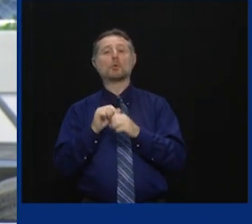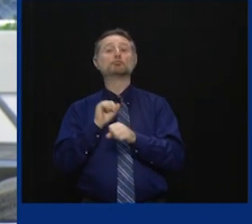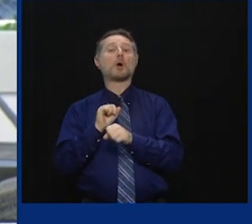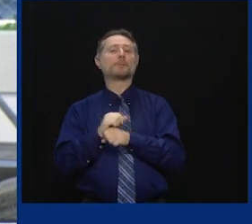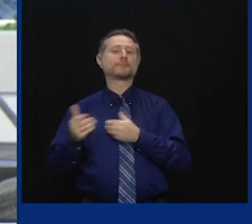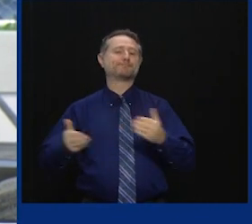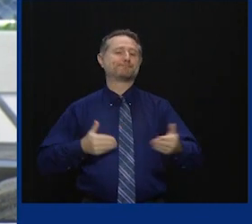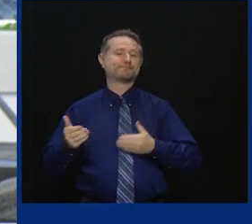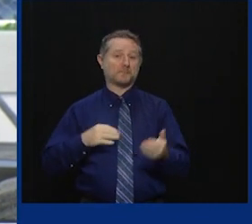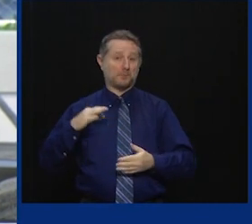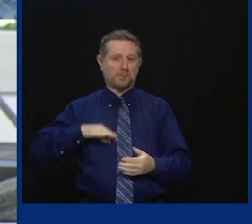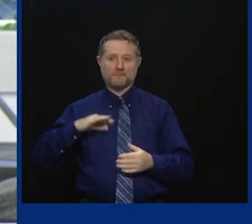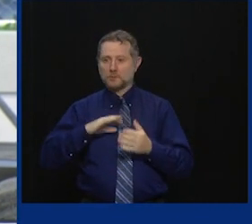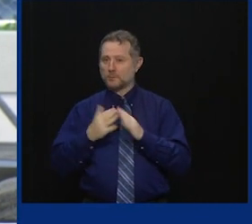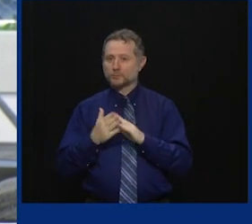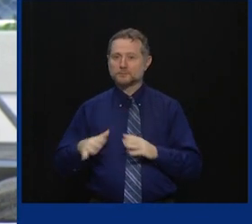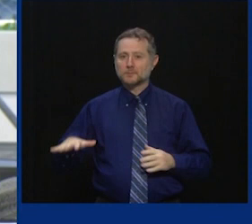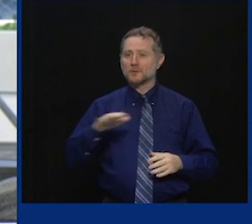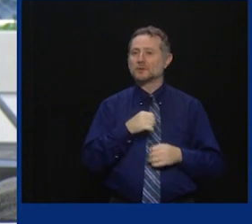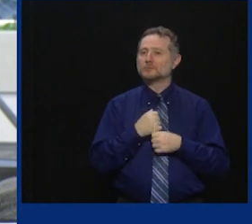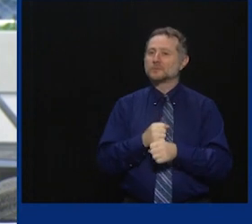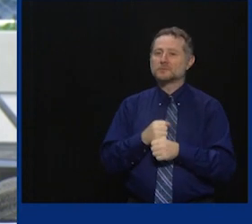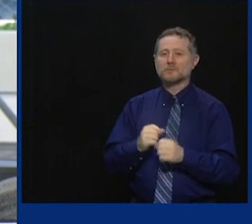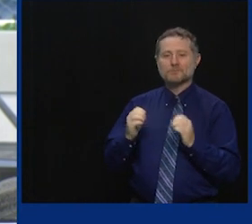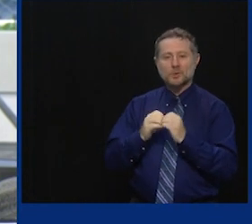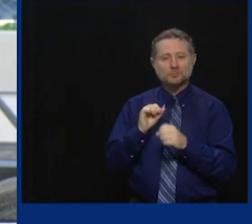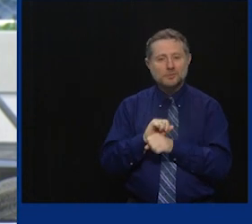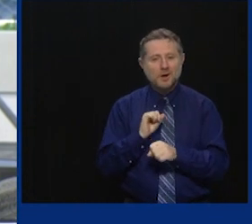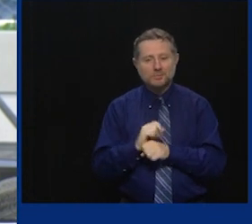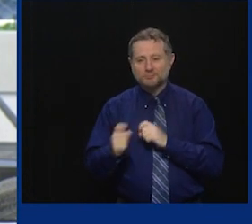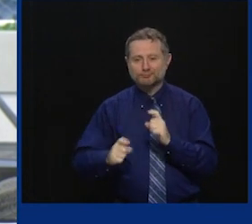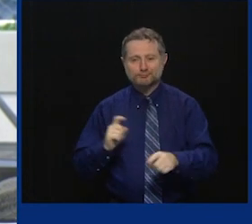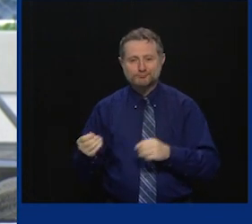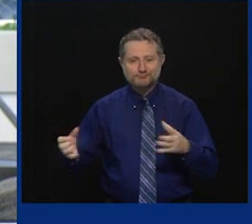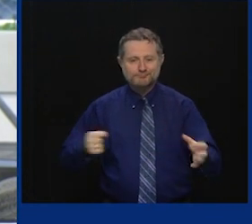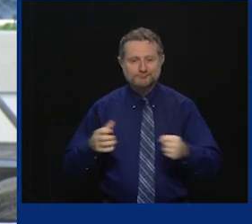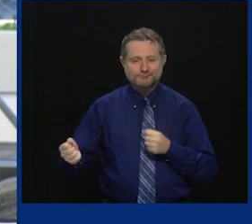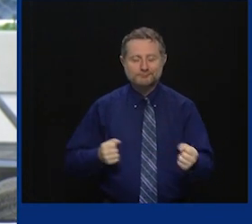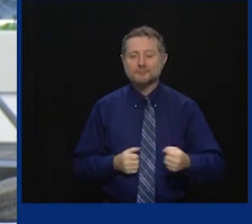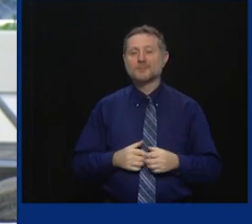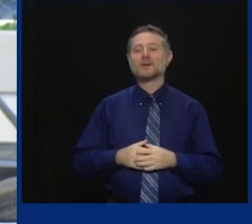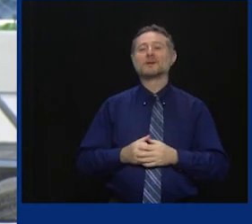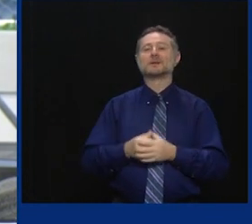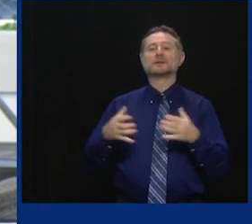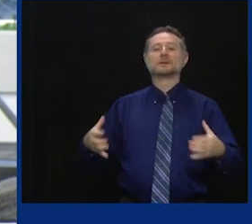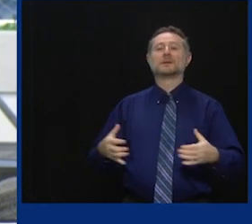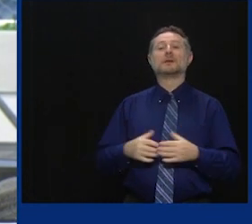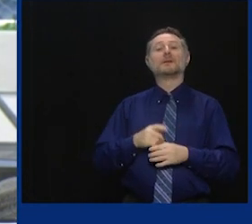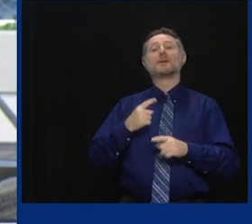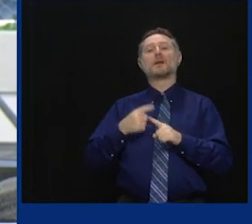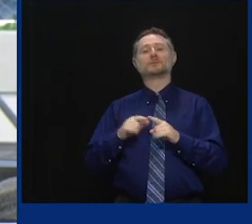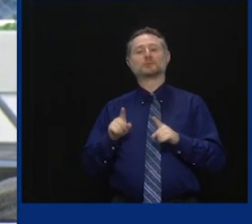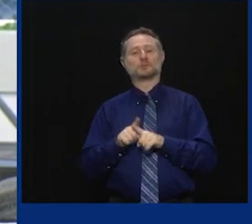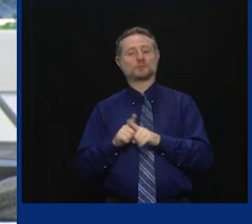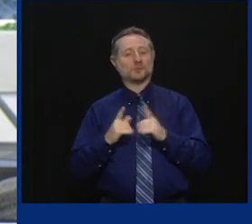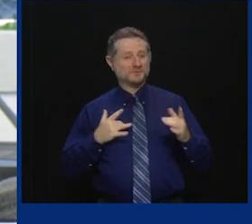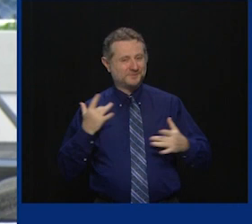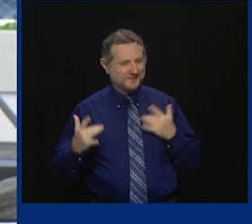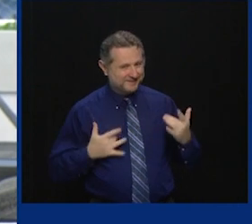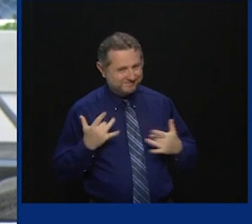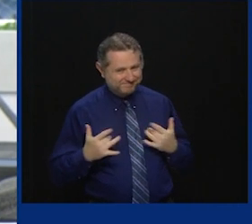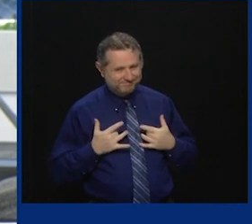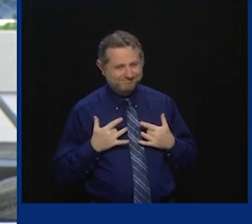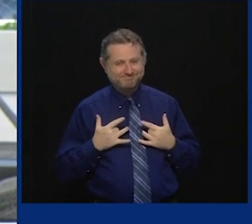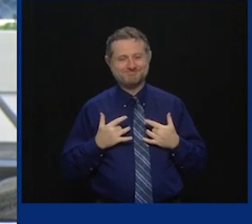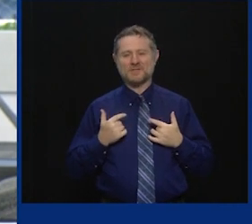lot of jobs. So we're going to continue focusing on this as well. We're also excited to be moving to some other projects as